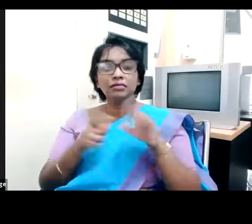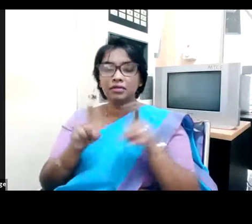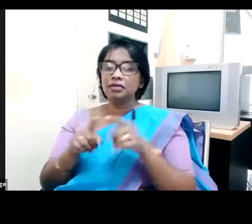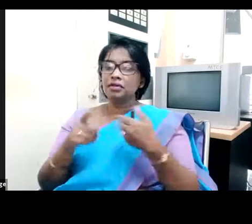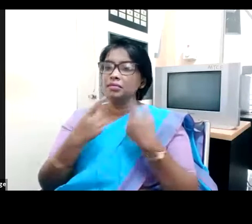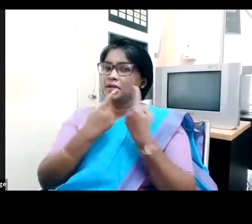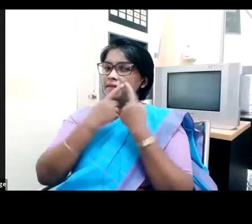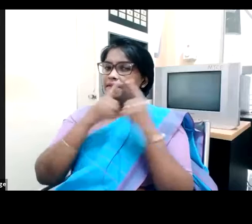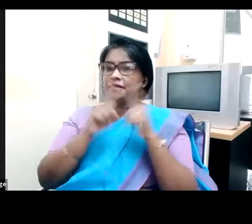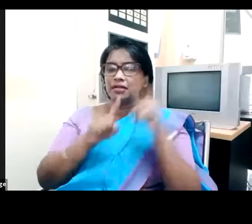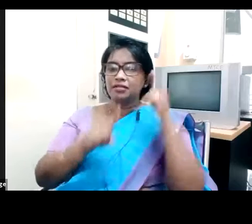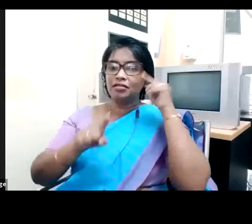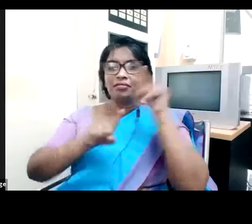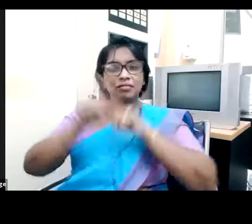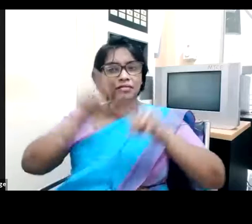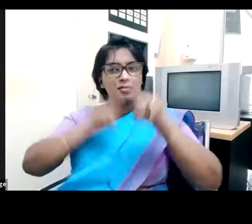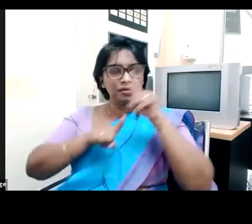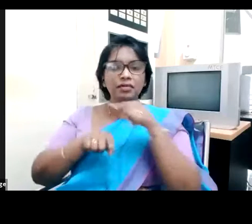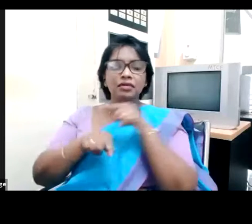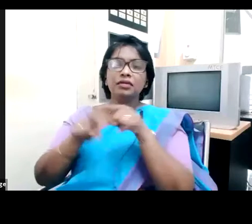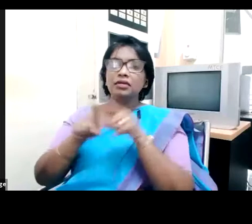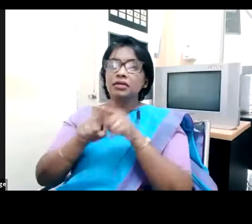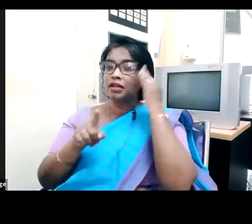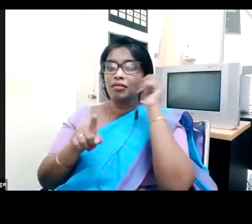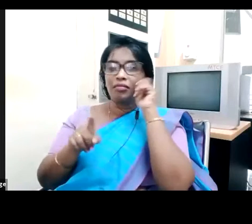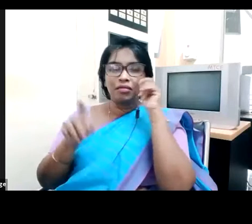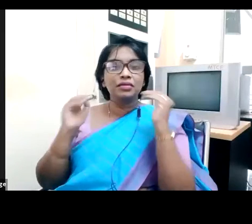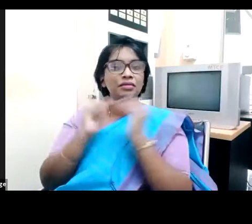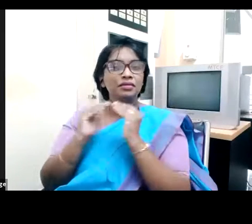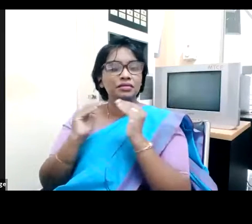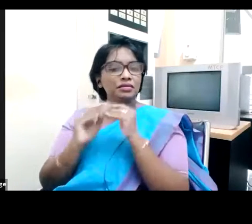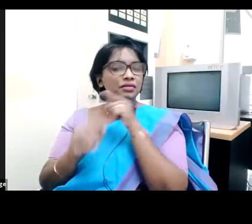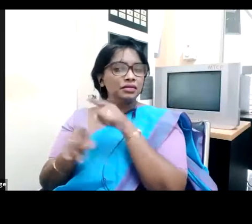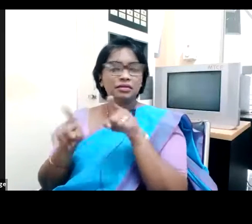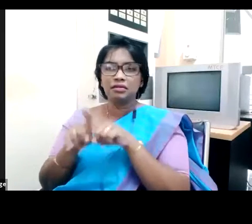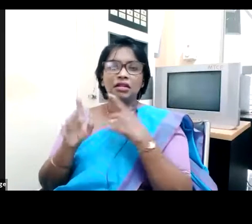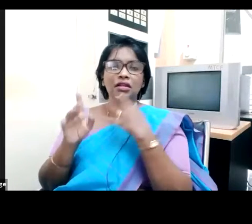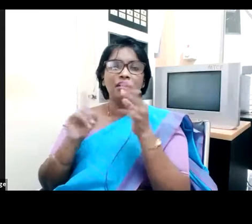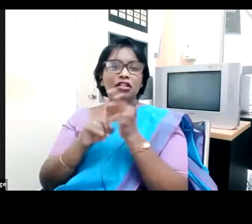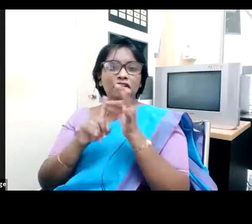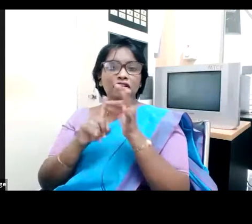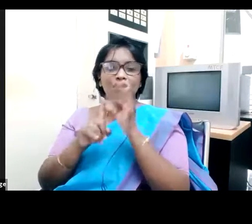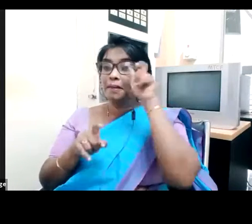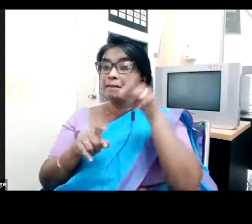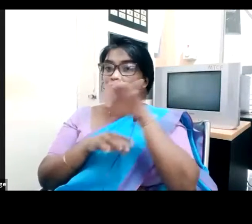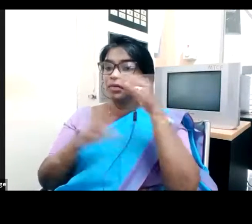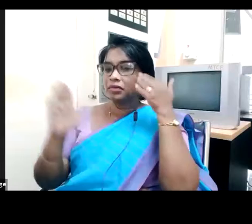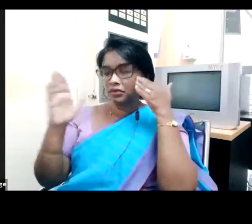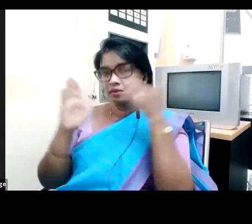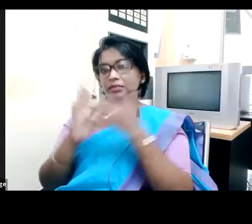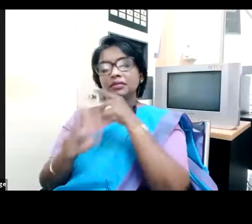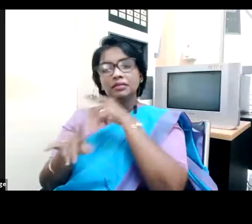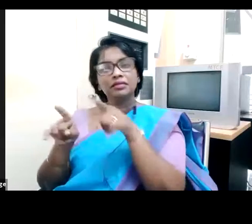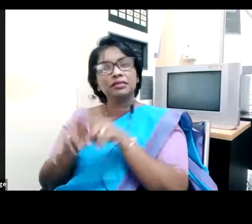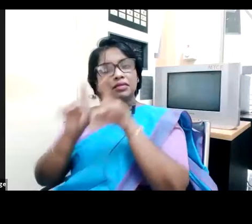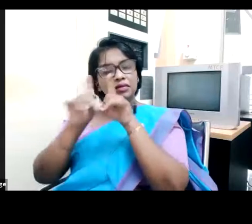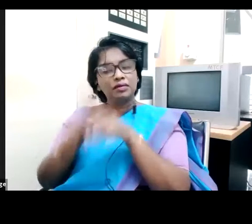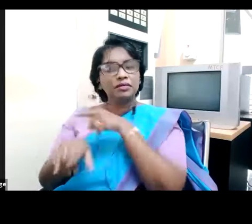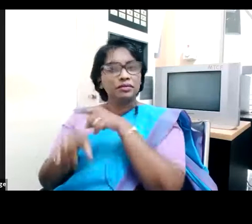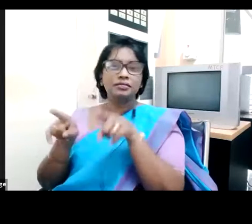only gender, but also marginal communities. We talk about that as well, but at the moment, we